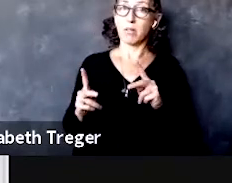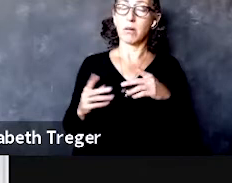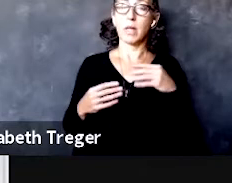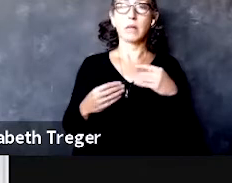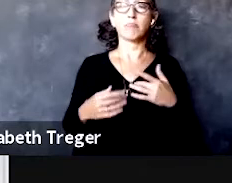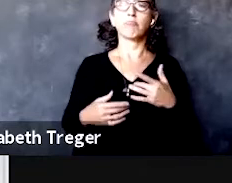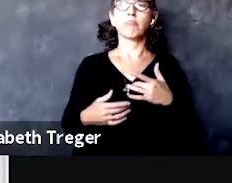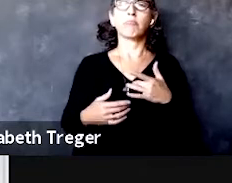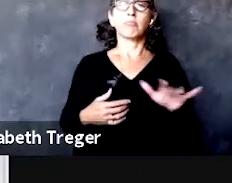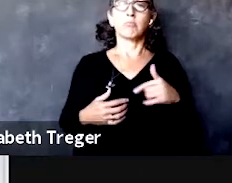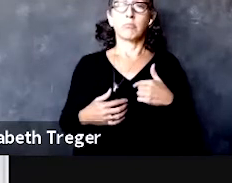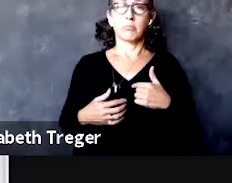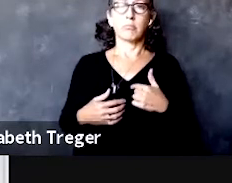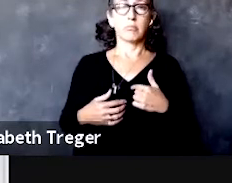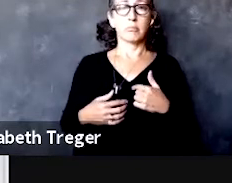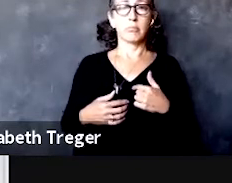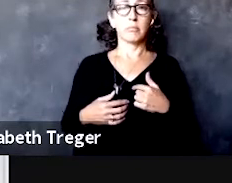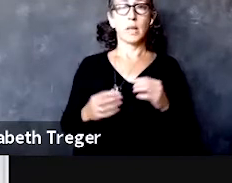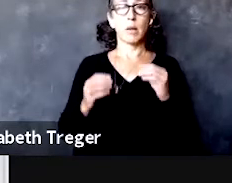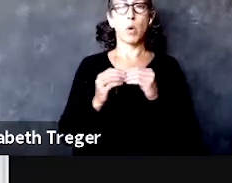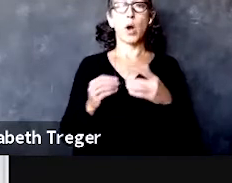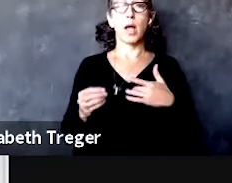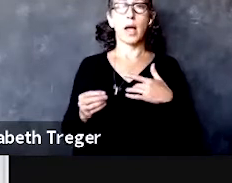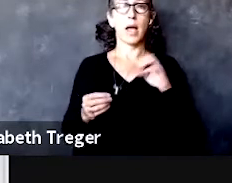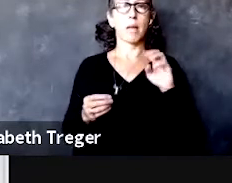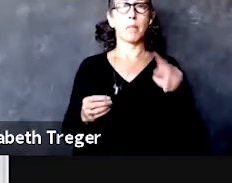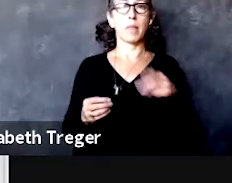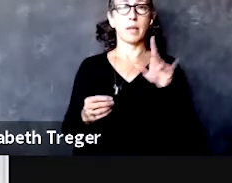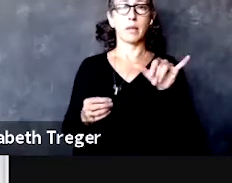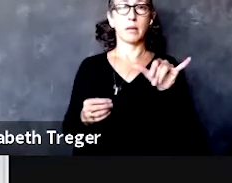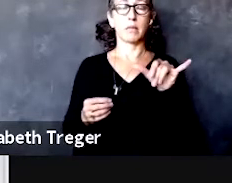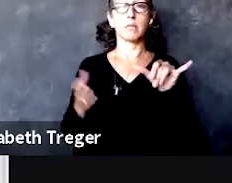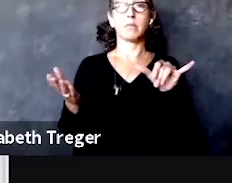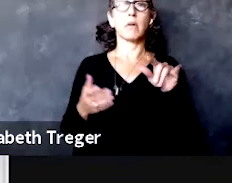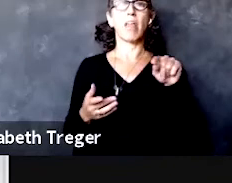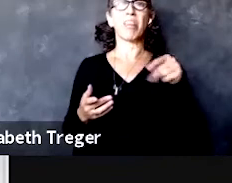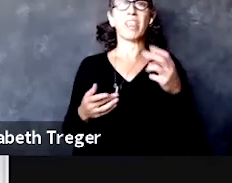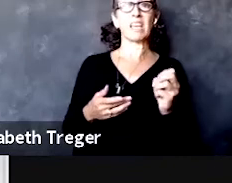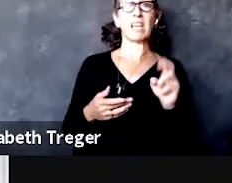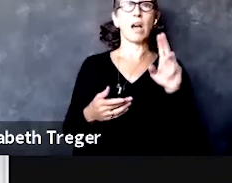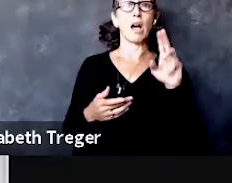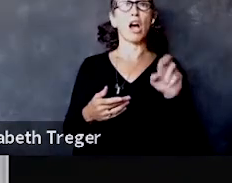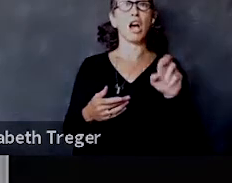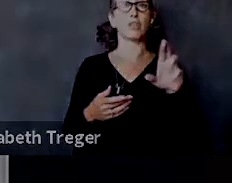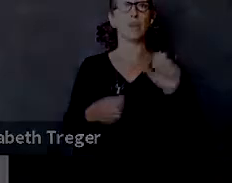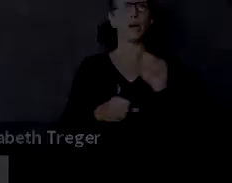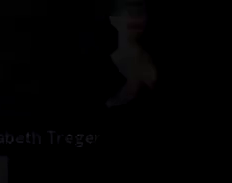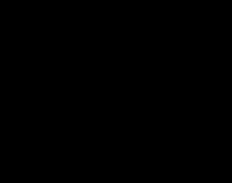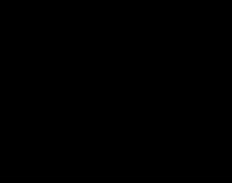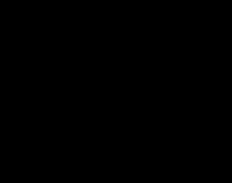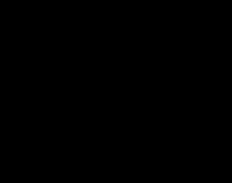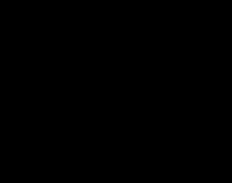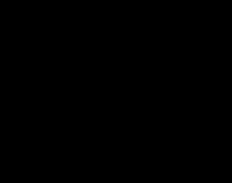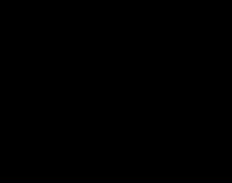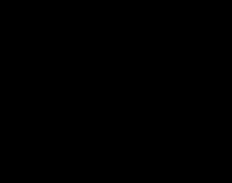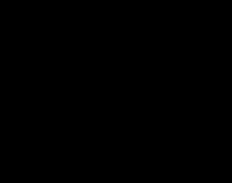for them if you do, more likely to have empathy. The underemployed, it's a horrible term to use. So I